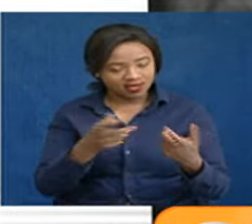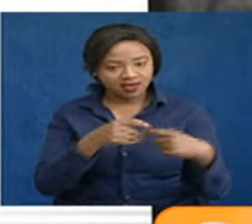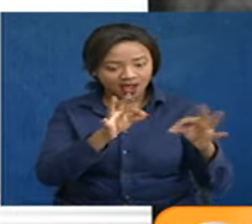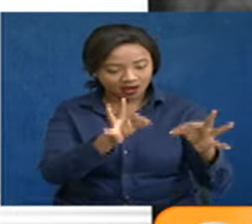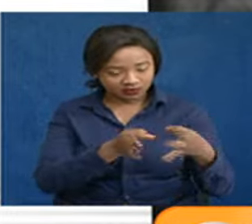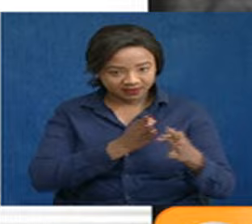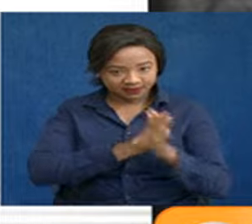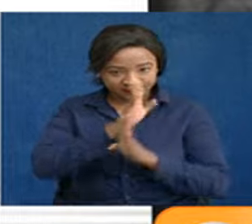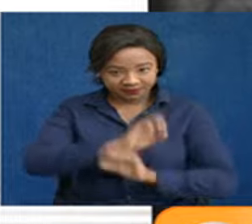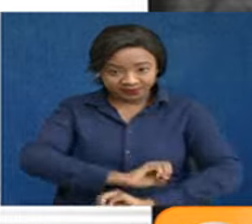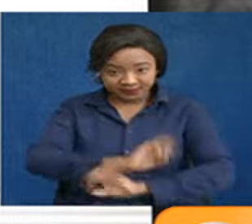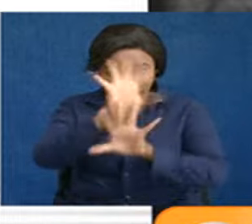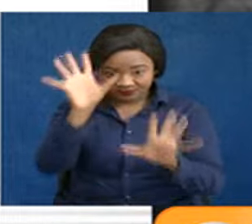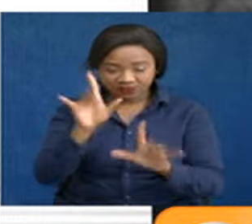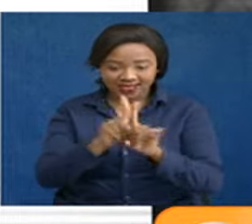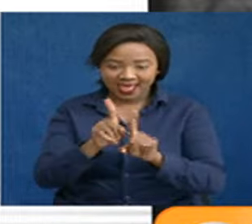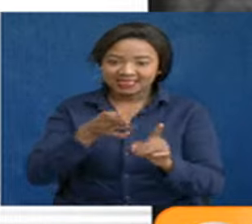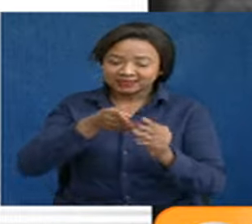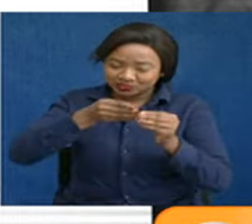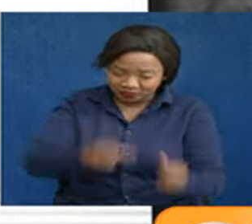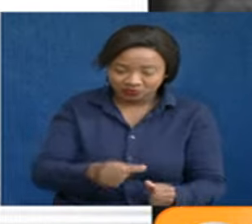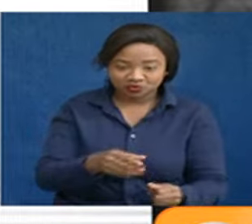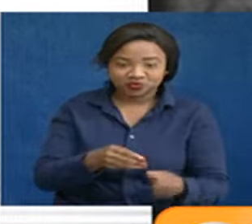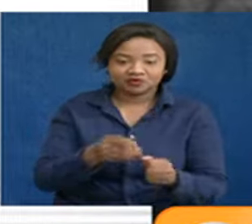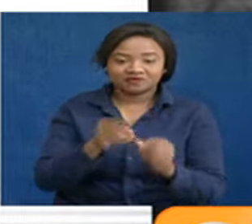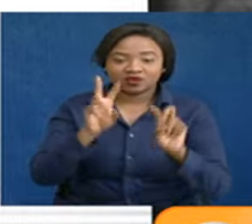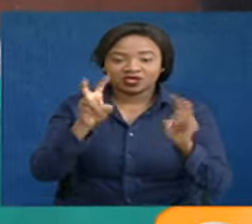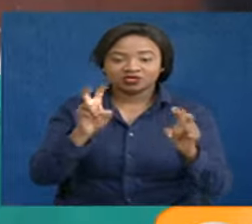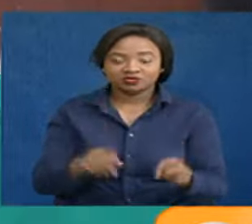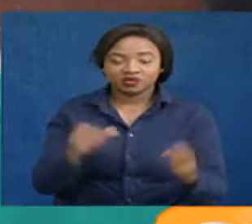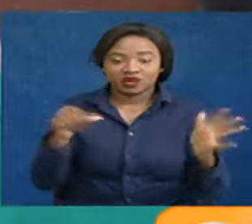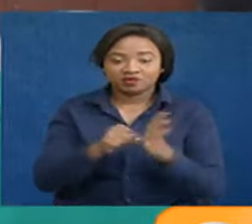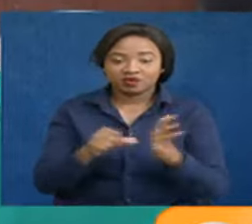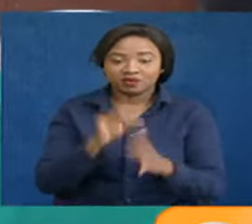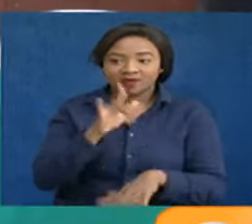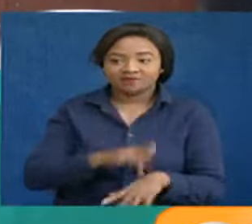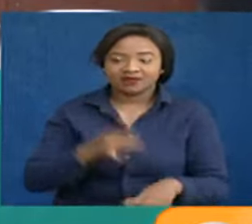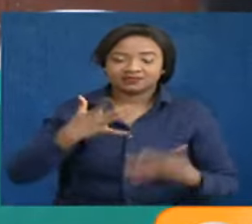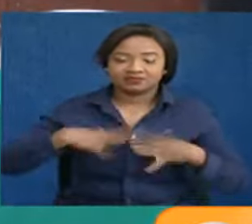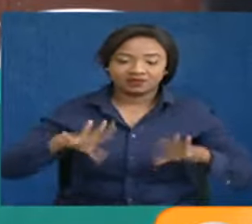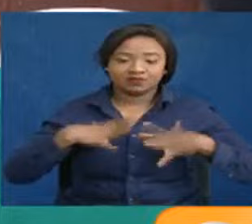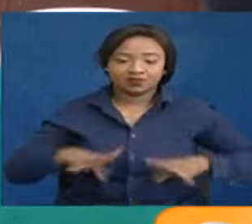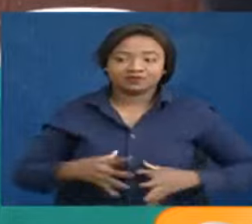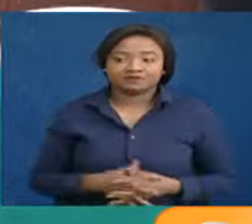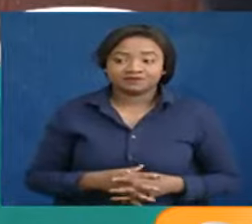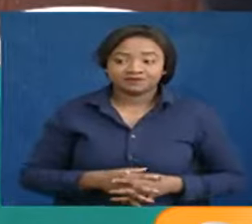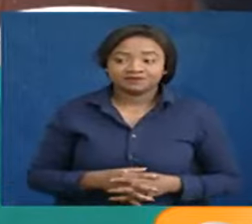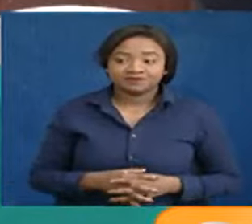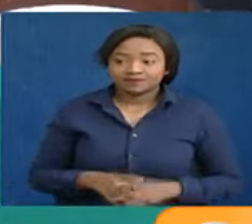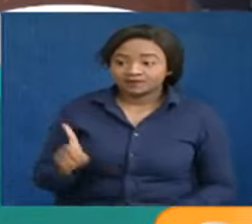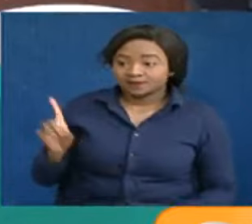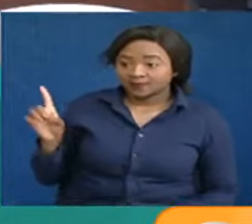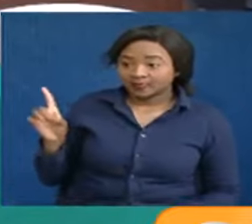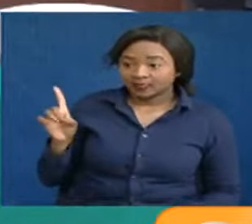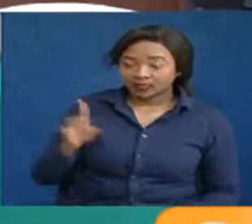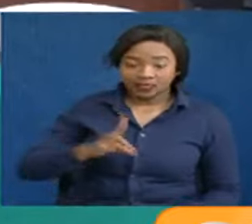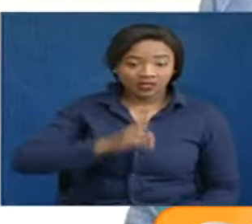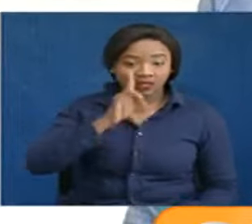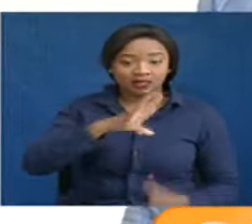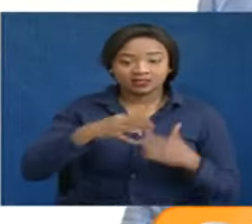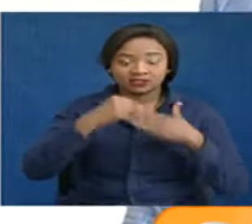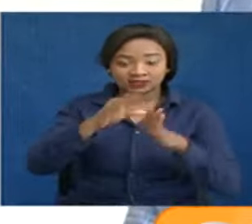concrete interventions on the issues that must be addressed urgently. Just now. A section of religious leaders from Nyanza